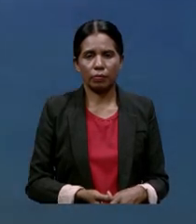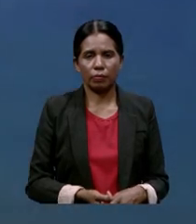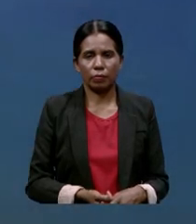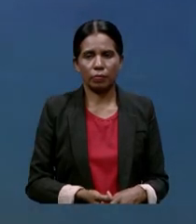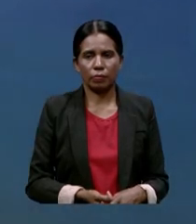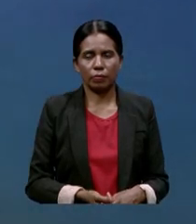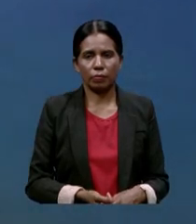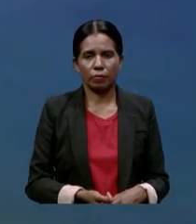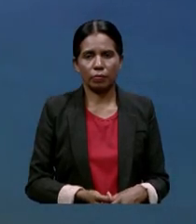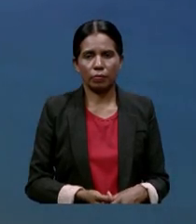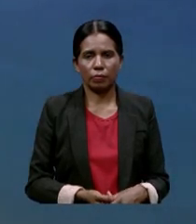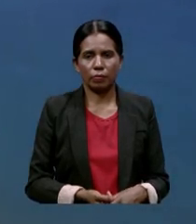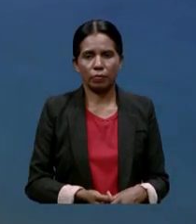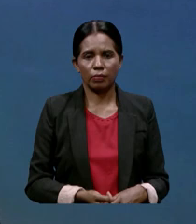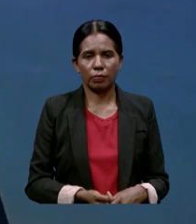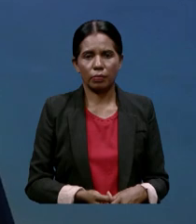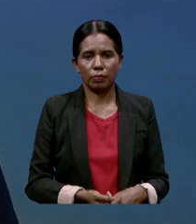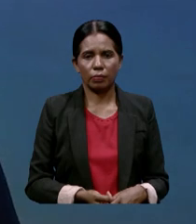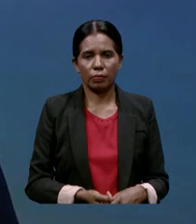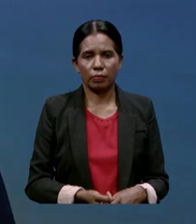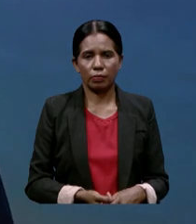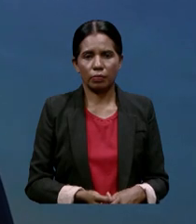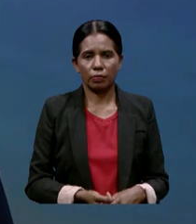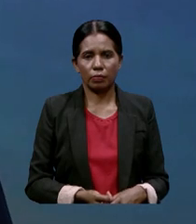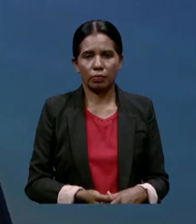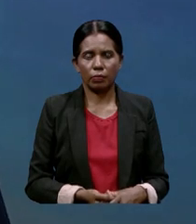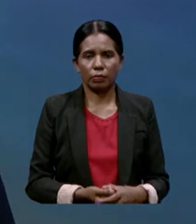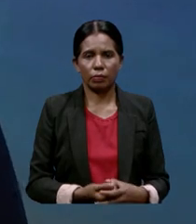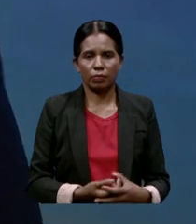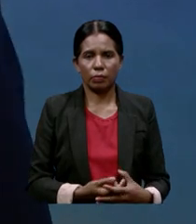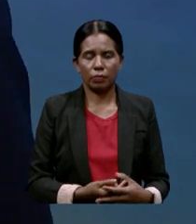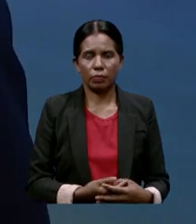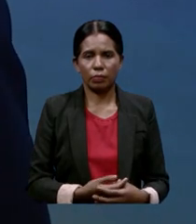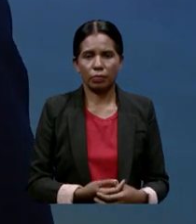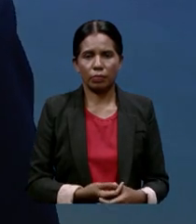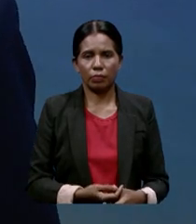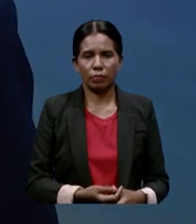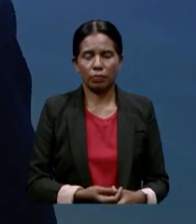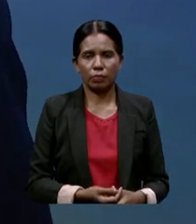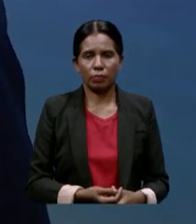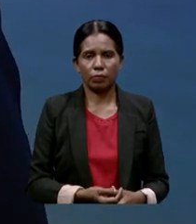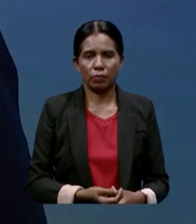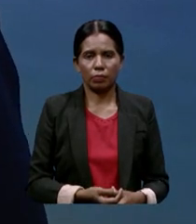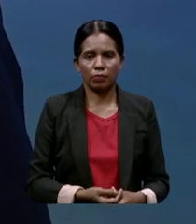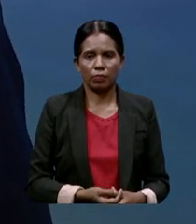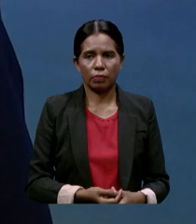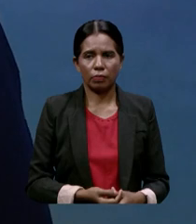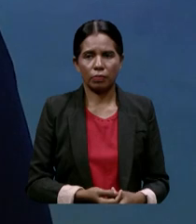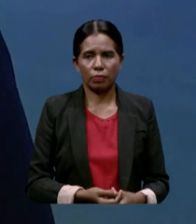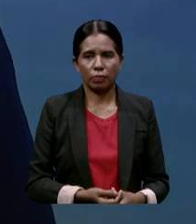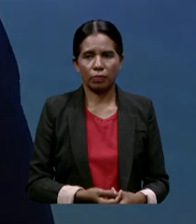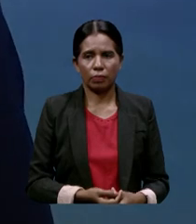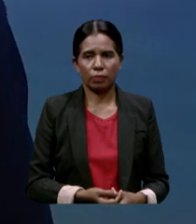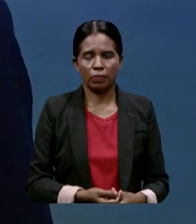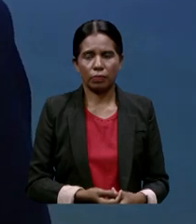my colleagues from USAID over here, we have the mission director, Mark White and Rebecca. They're instrumental in our successes. They're the ones that